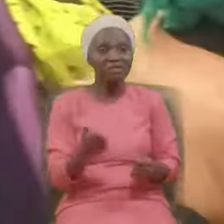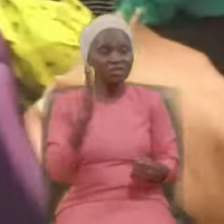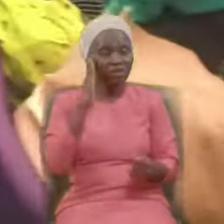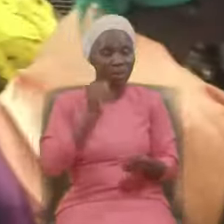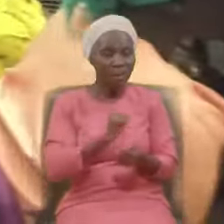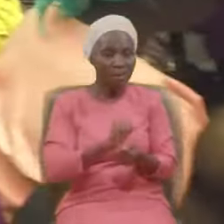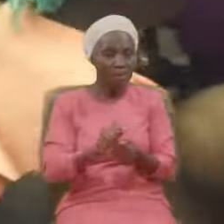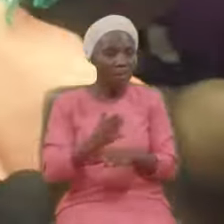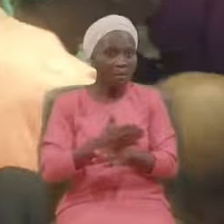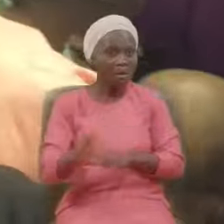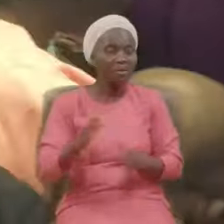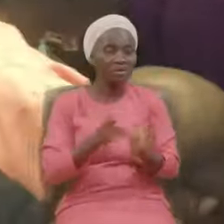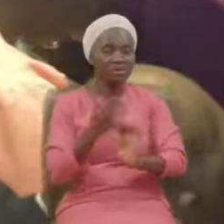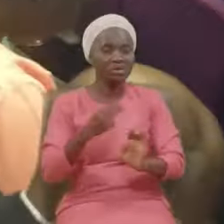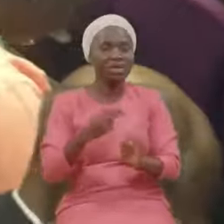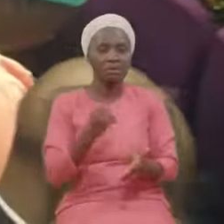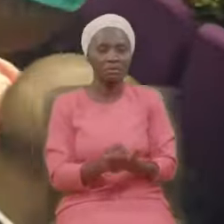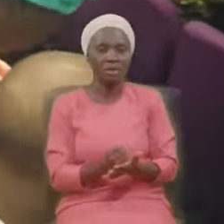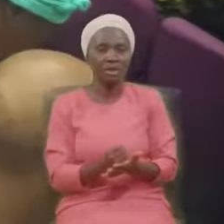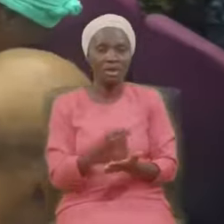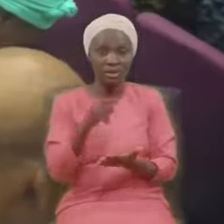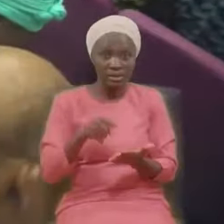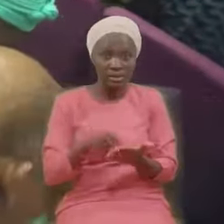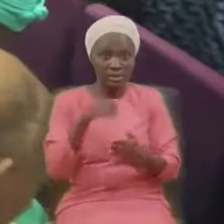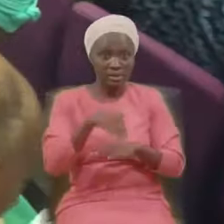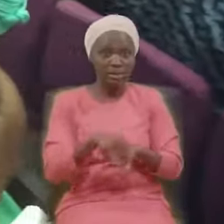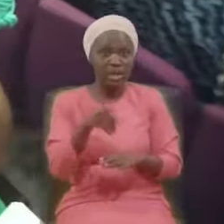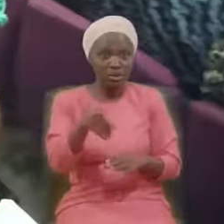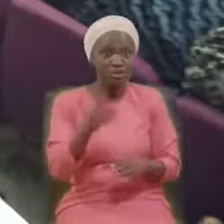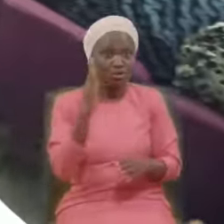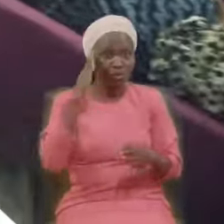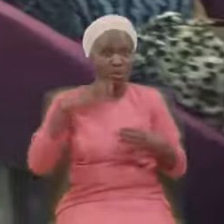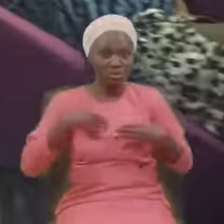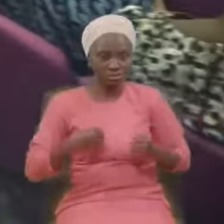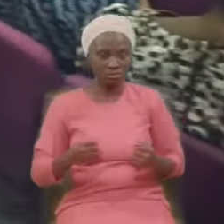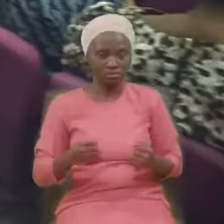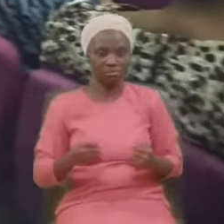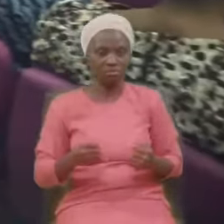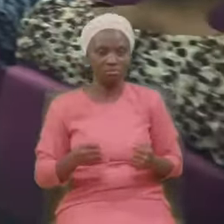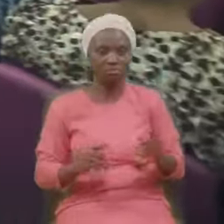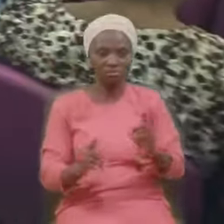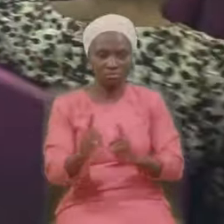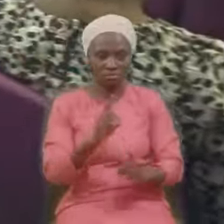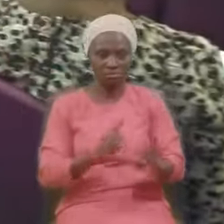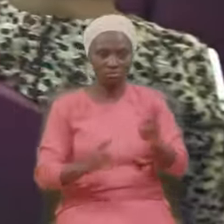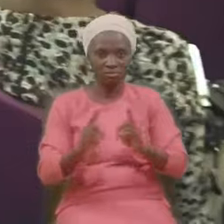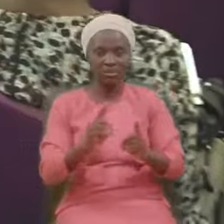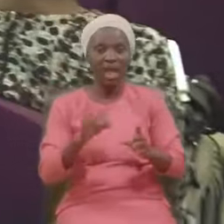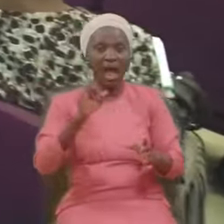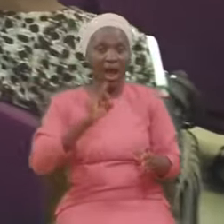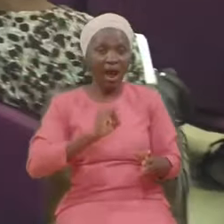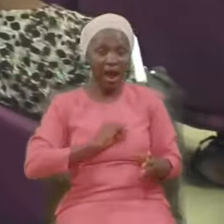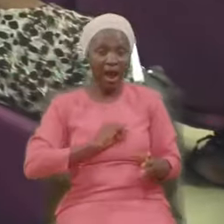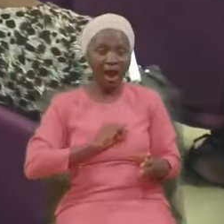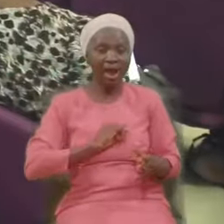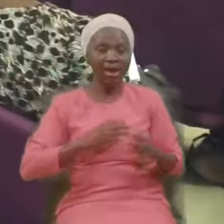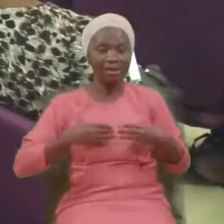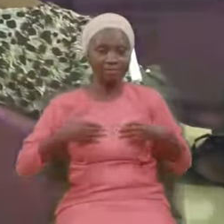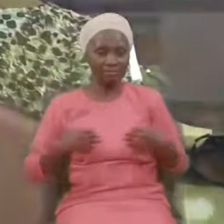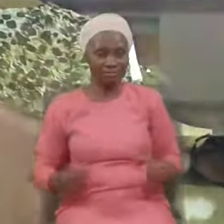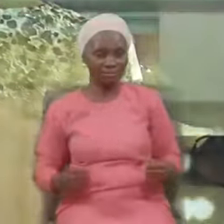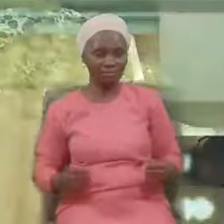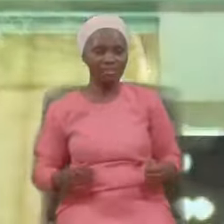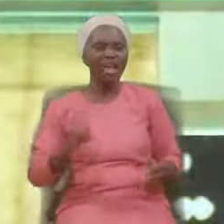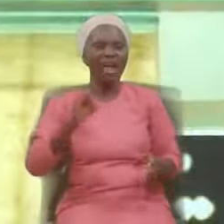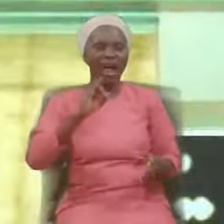Tonight, you recover. I recover. I recover.